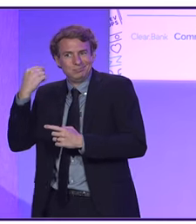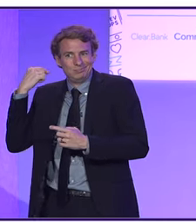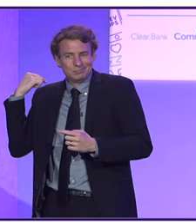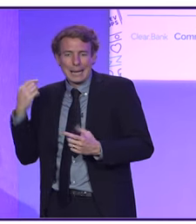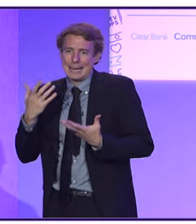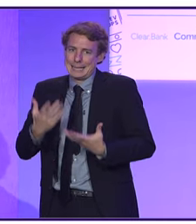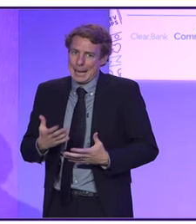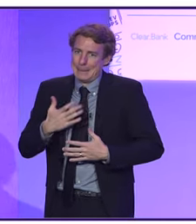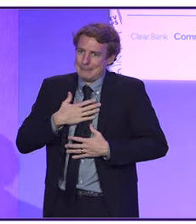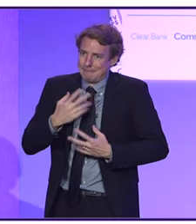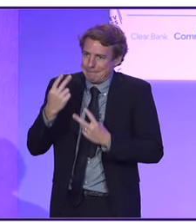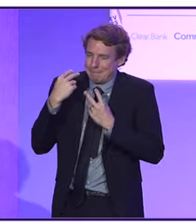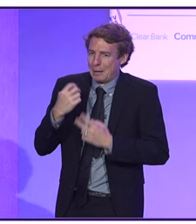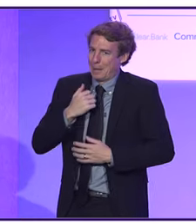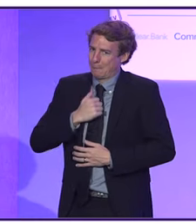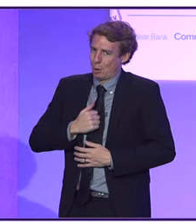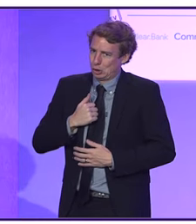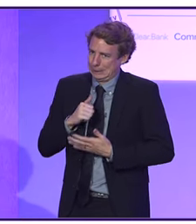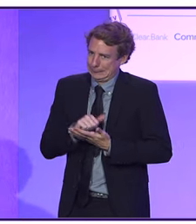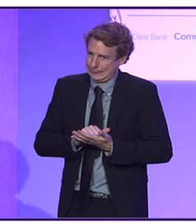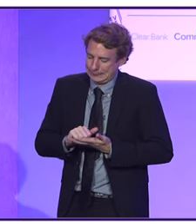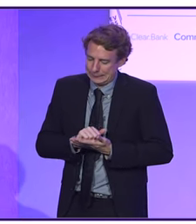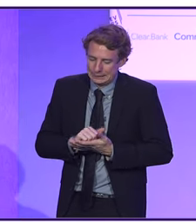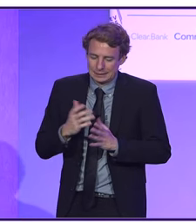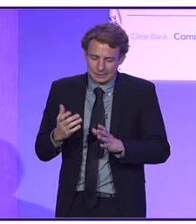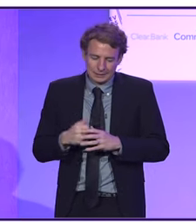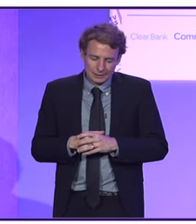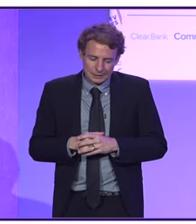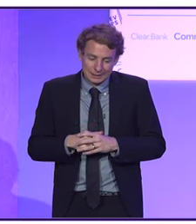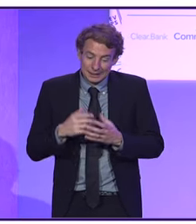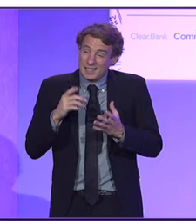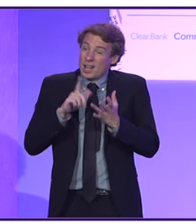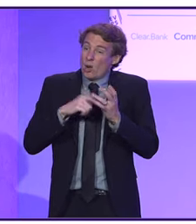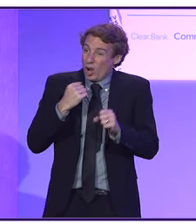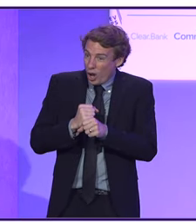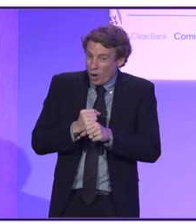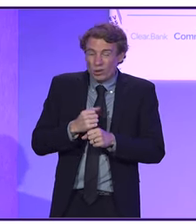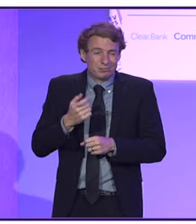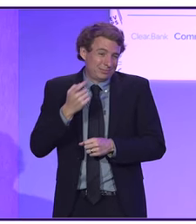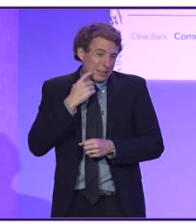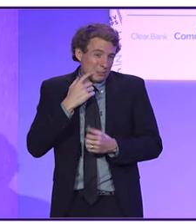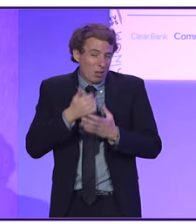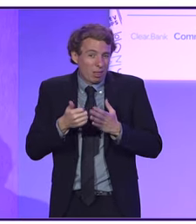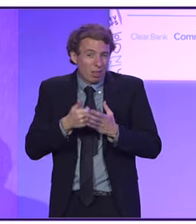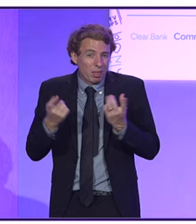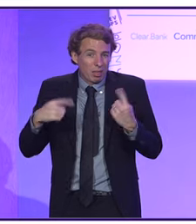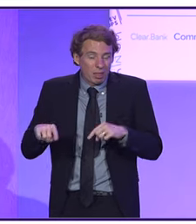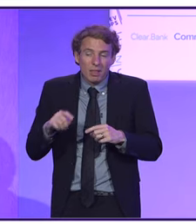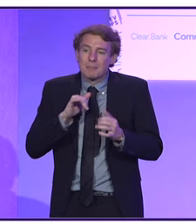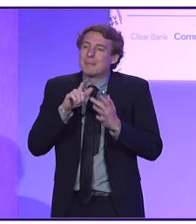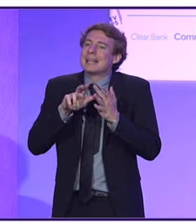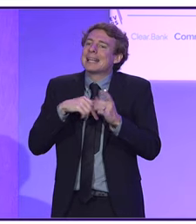straightforward. You index the data, and then you put it in all of, this is typical for logs, you index it all in, let's say,